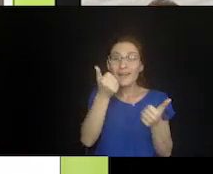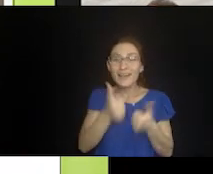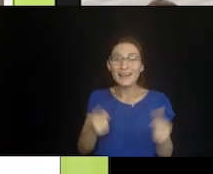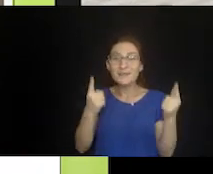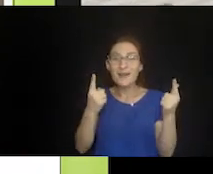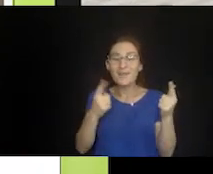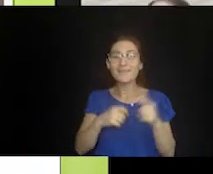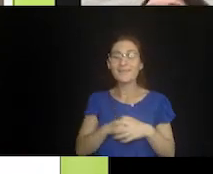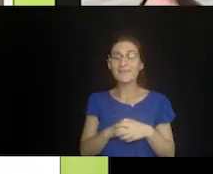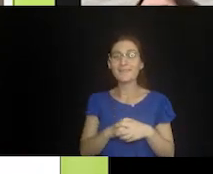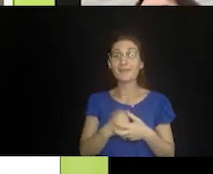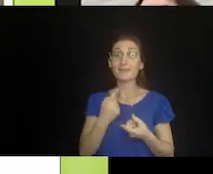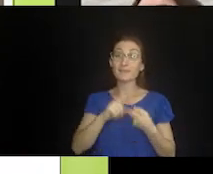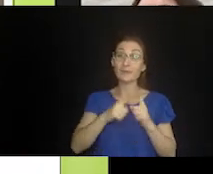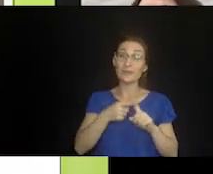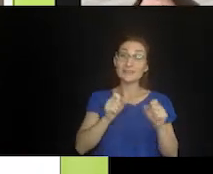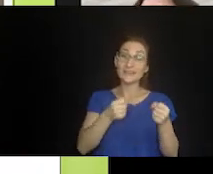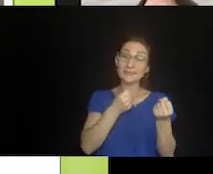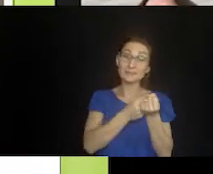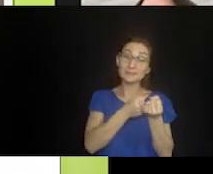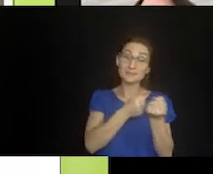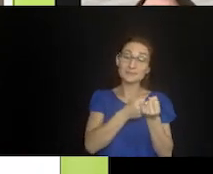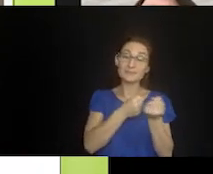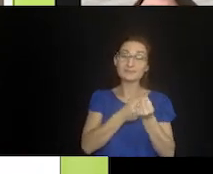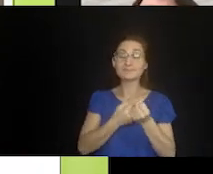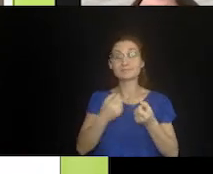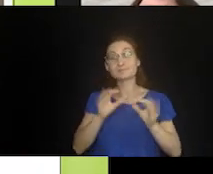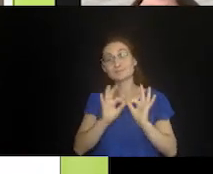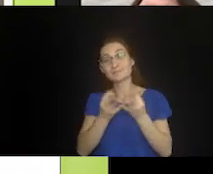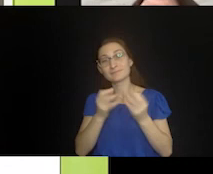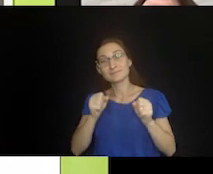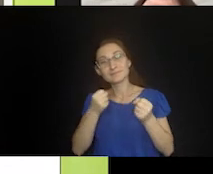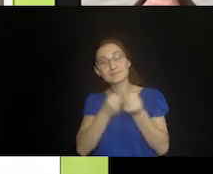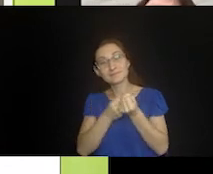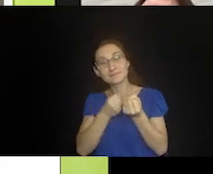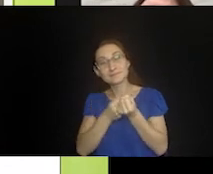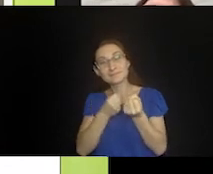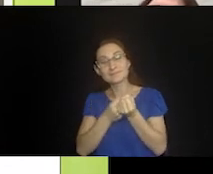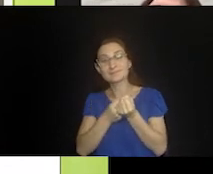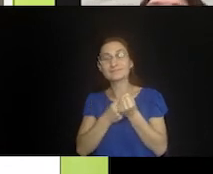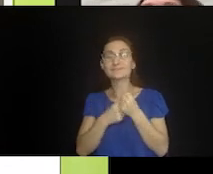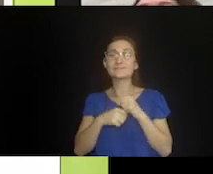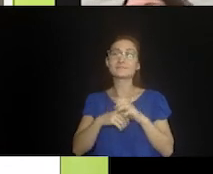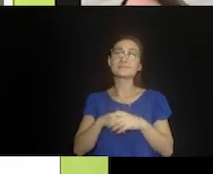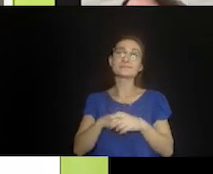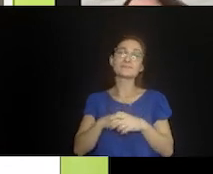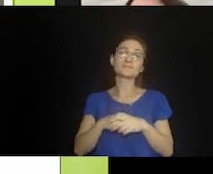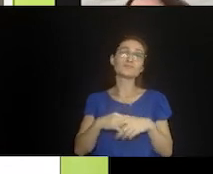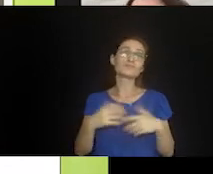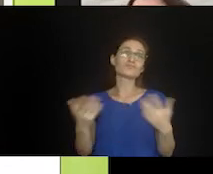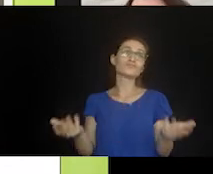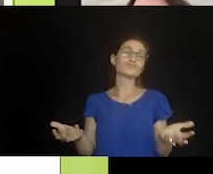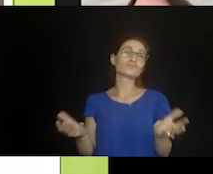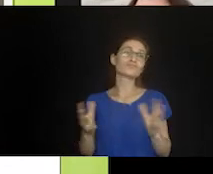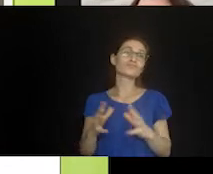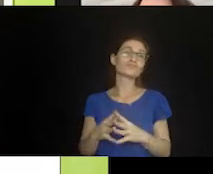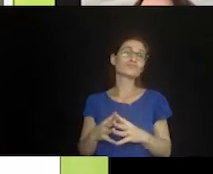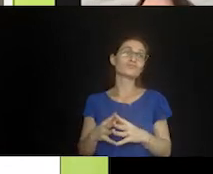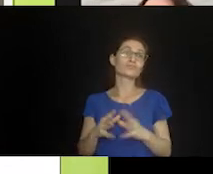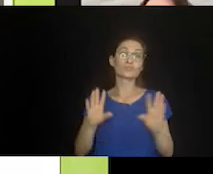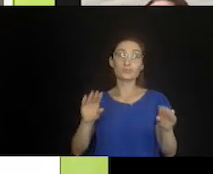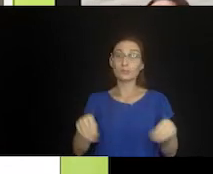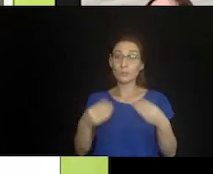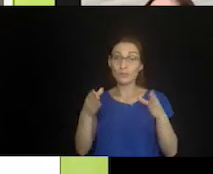anyone. Lots of times our friends can advocate for us, our family members can advocate